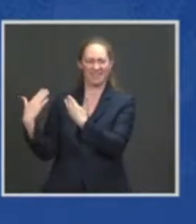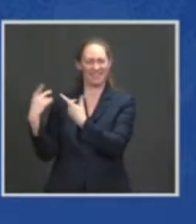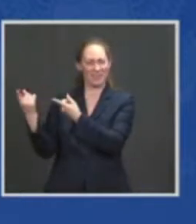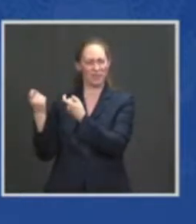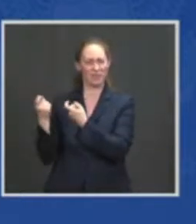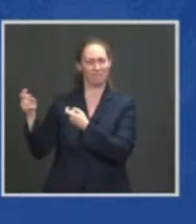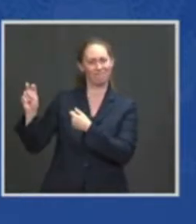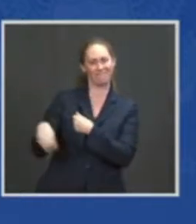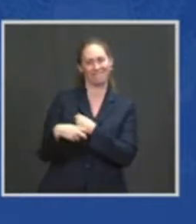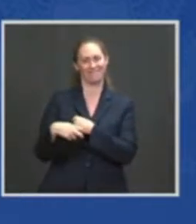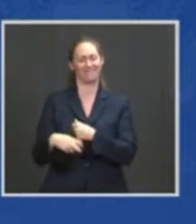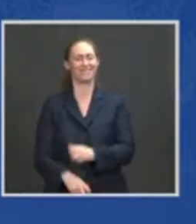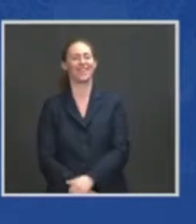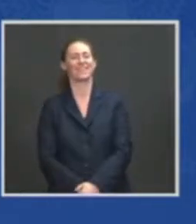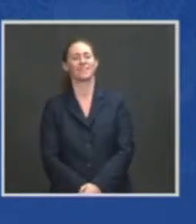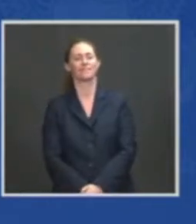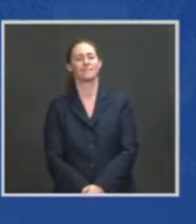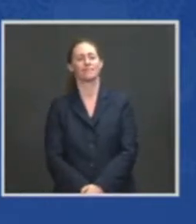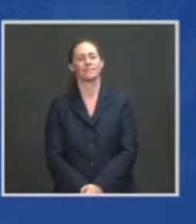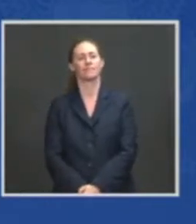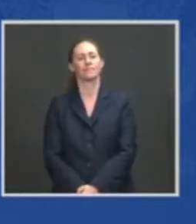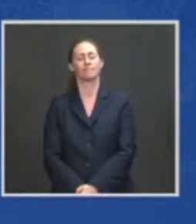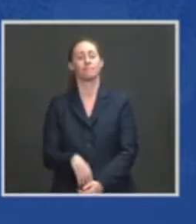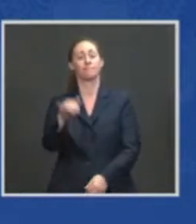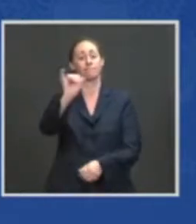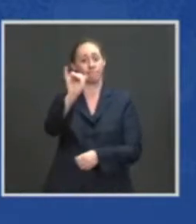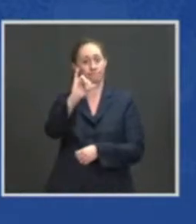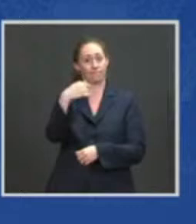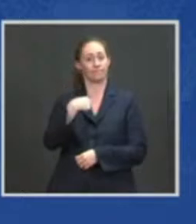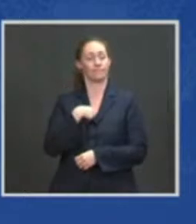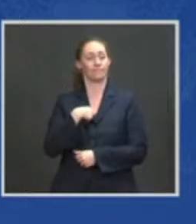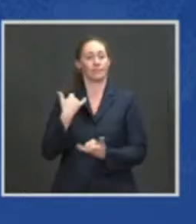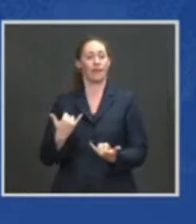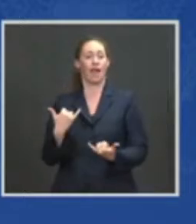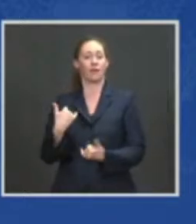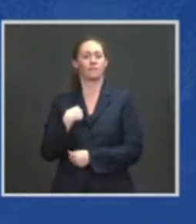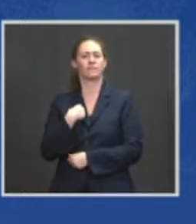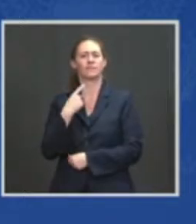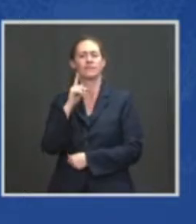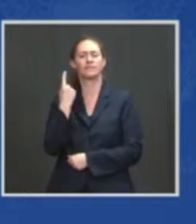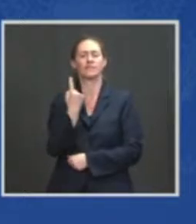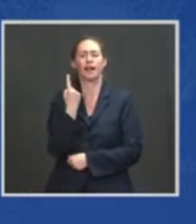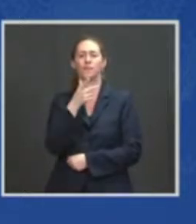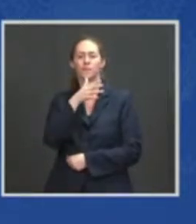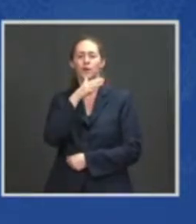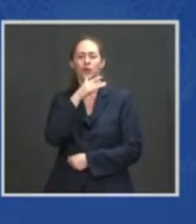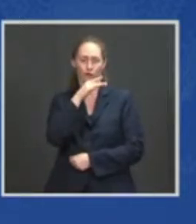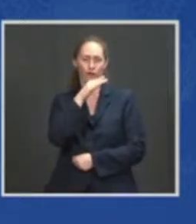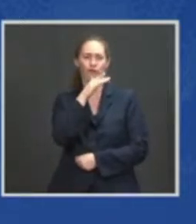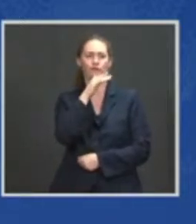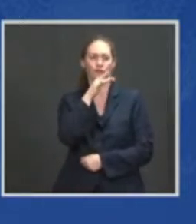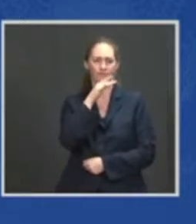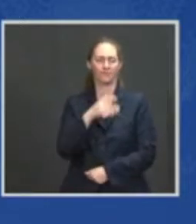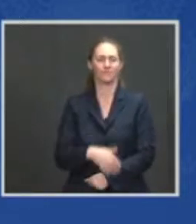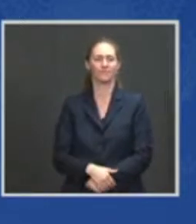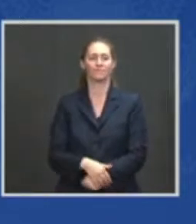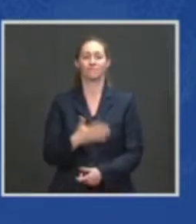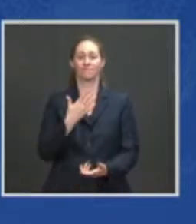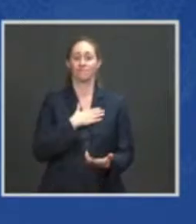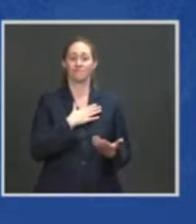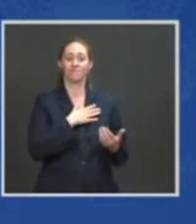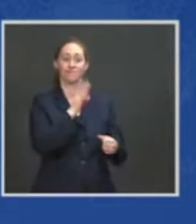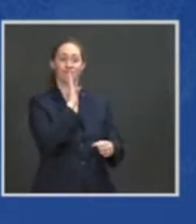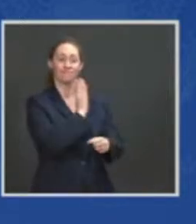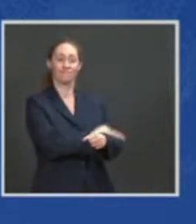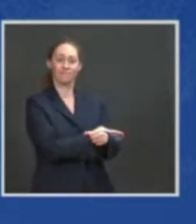heart that I wanted my daughter to see and do better, I joined the program, I contacted them, and it's been